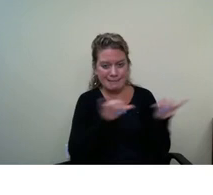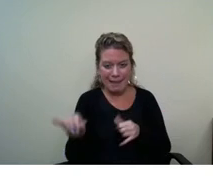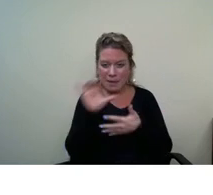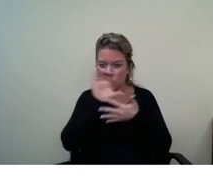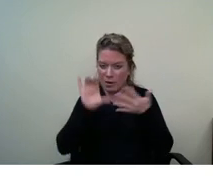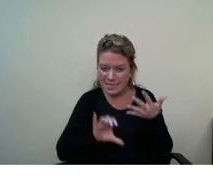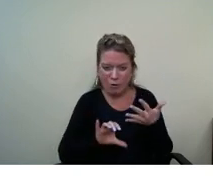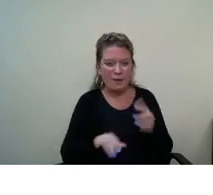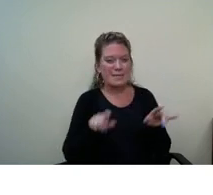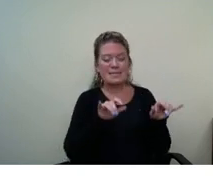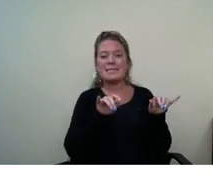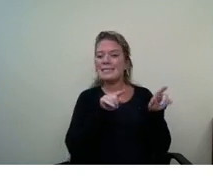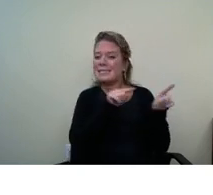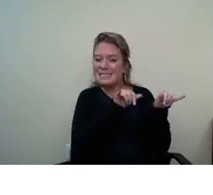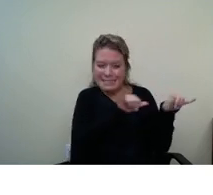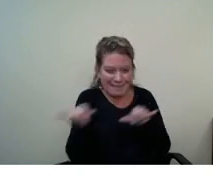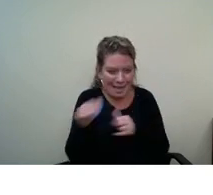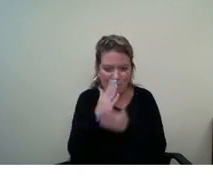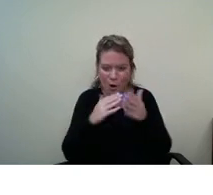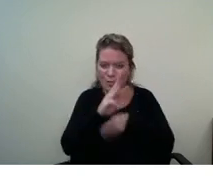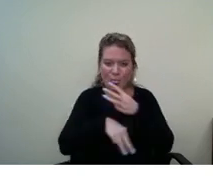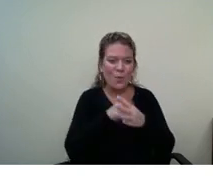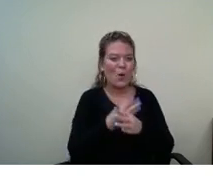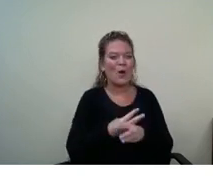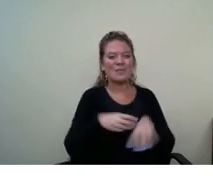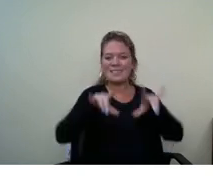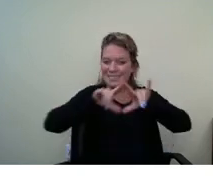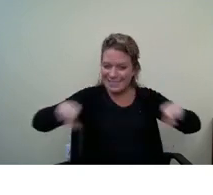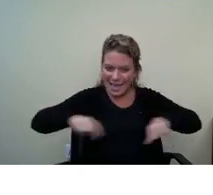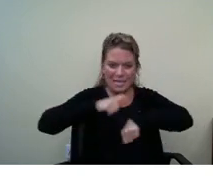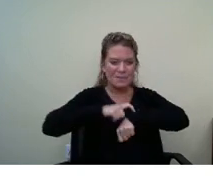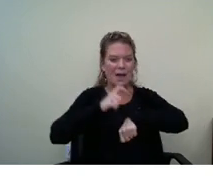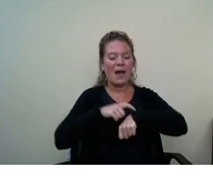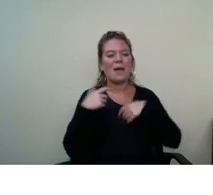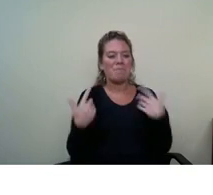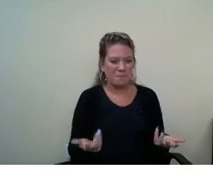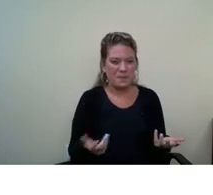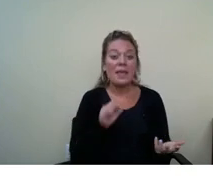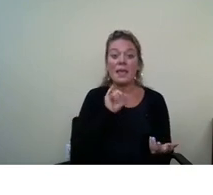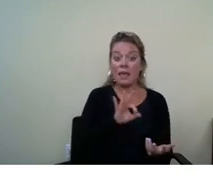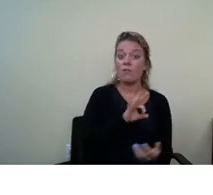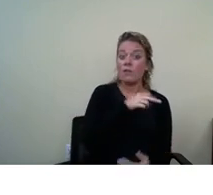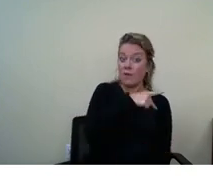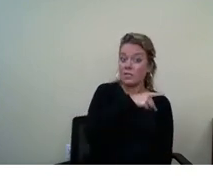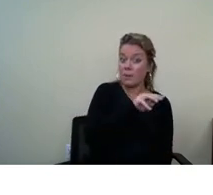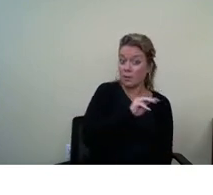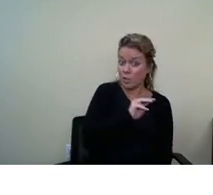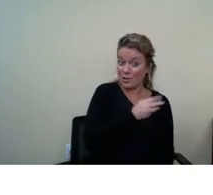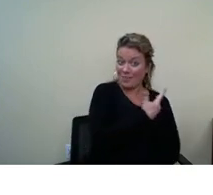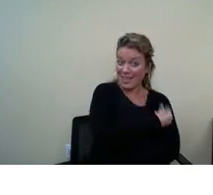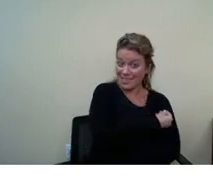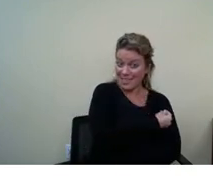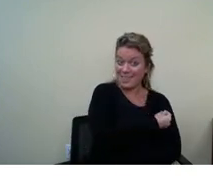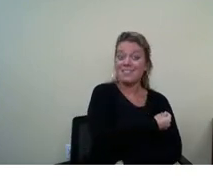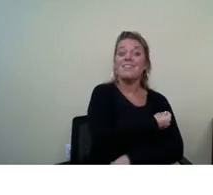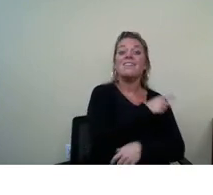same parts of the world at the same time. If we were to take Pfizer and Moderna's vaccine and redo their clinical trial at the same time that